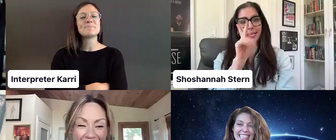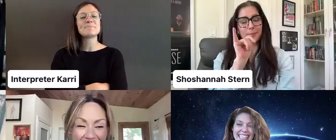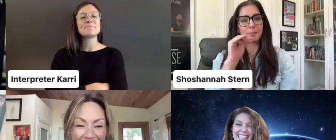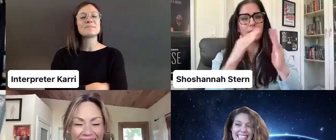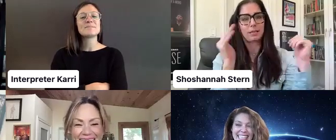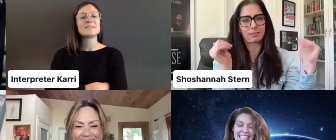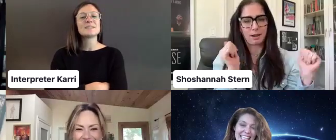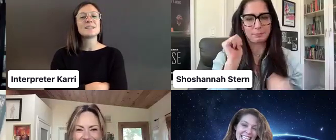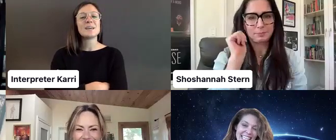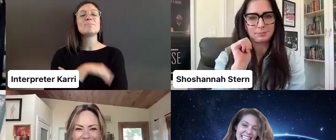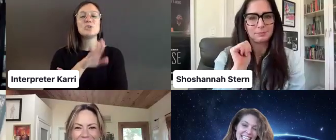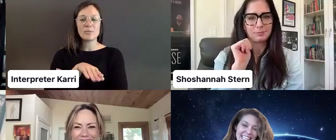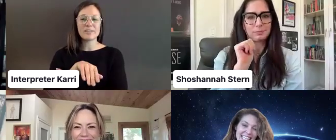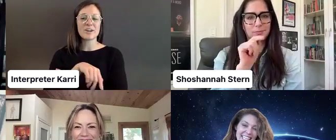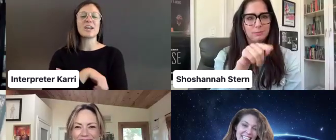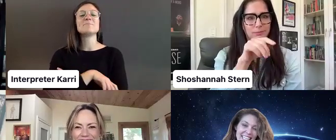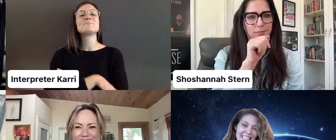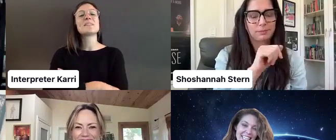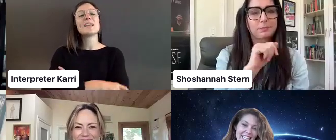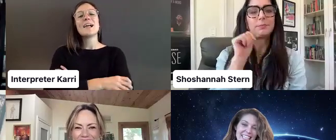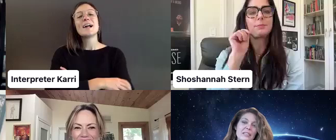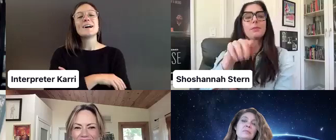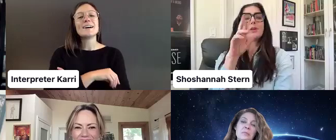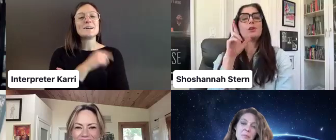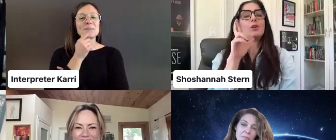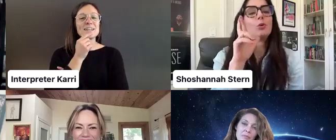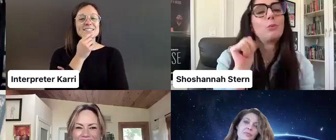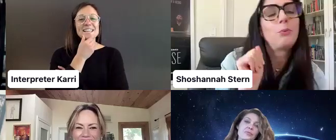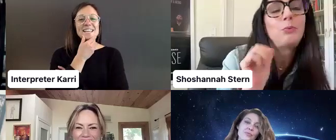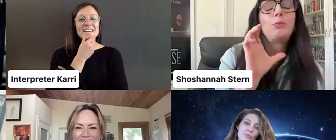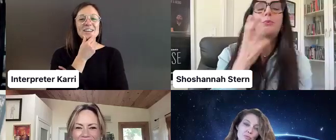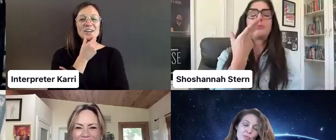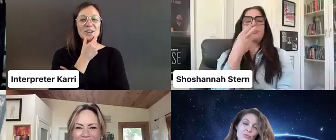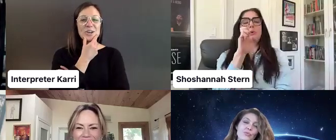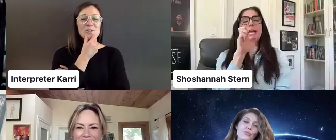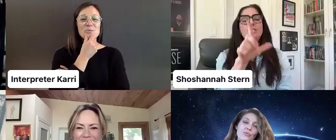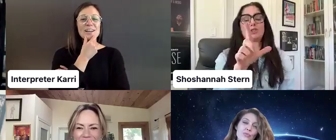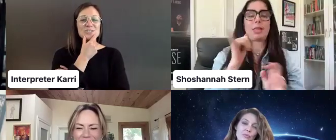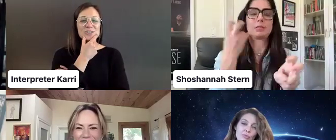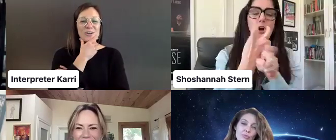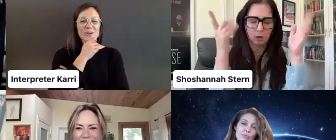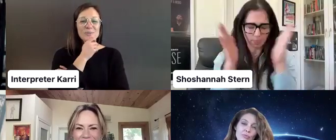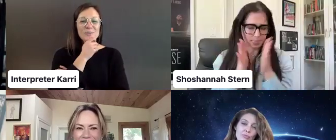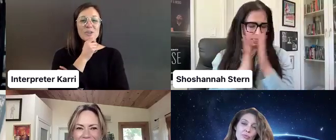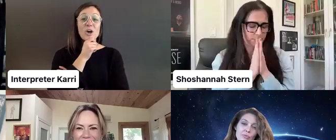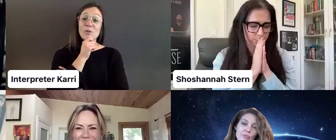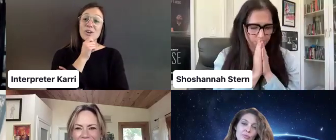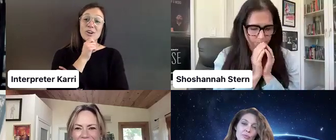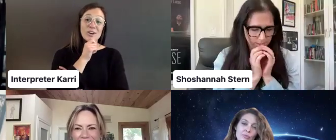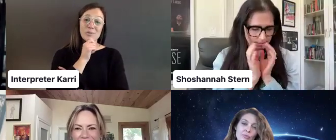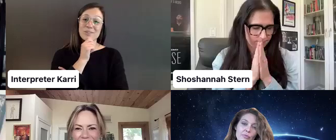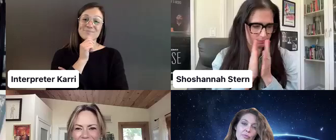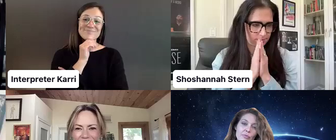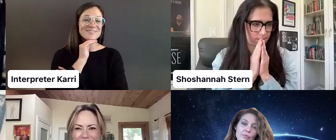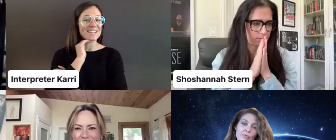Kim, you can be lasagna. Let's see. Rachel, oh, you're